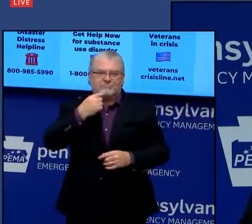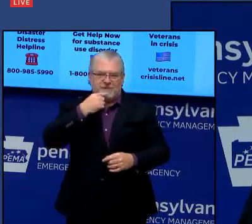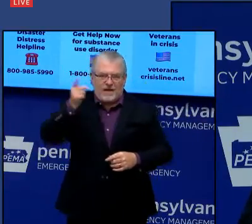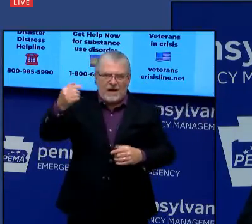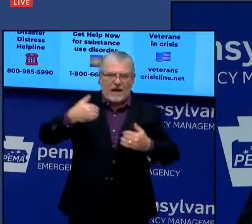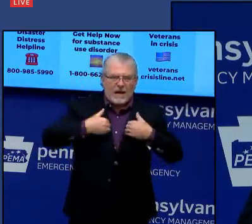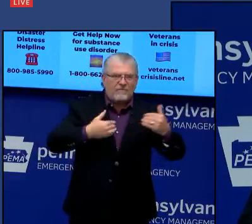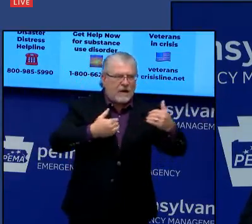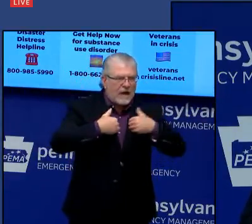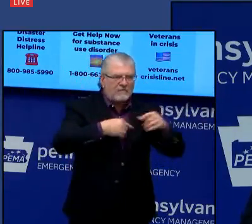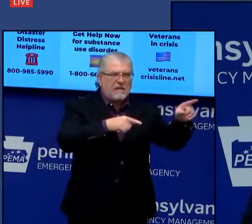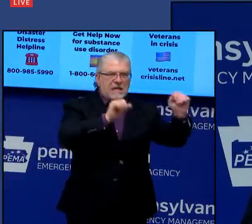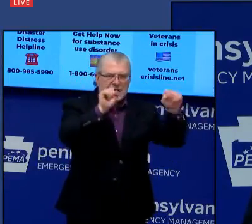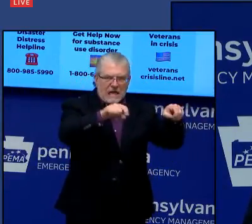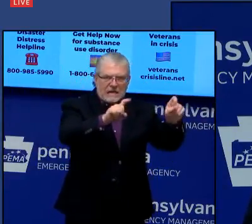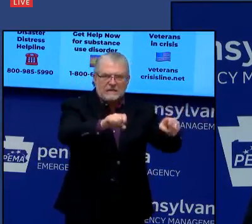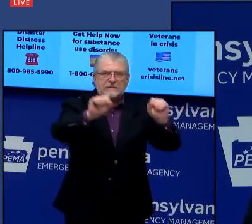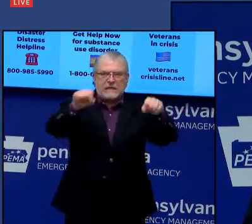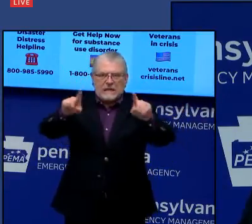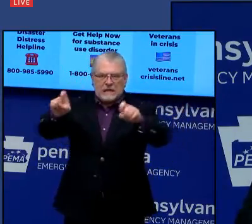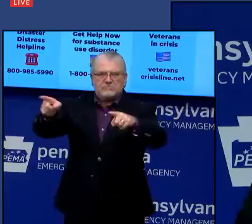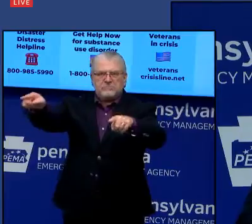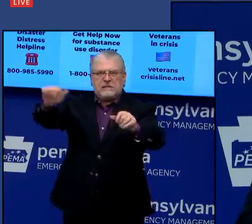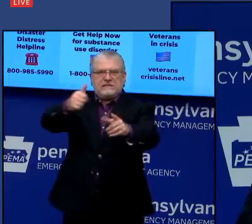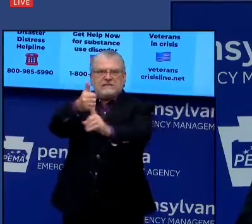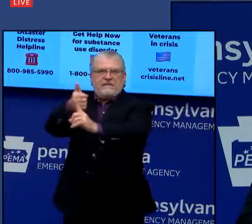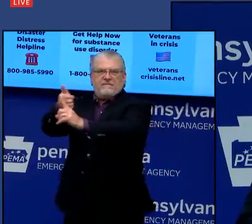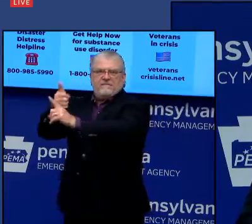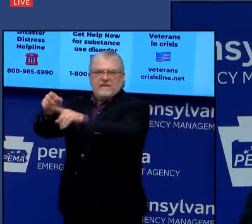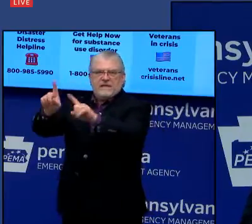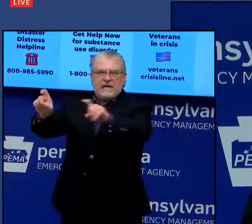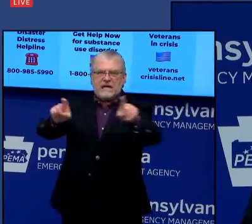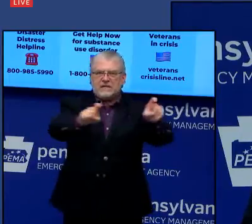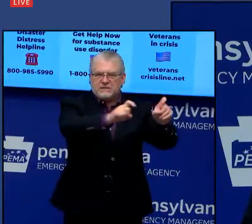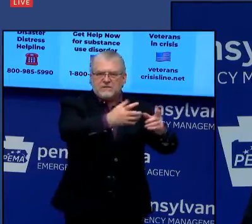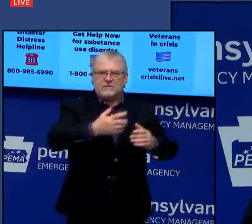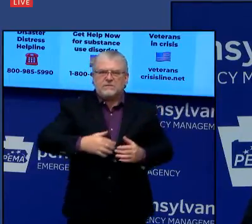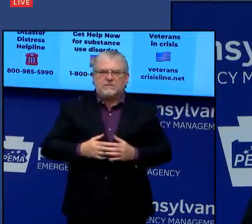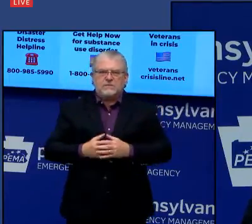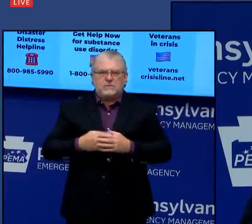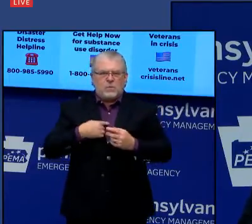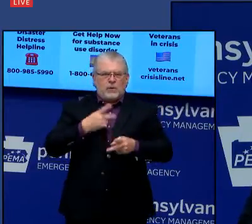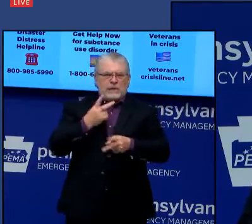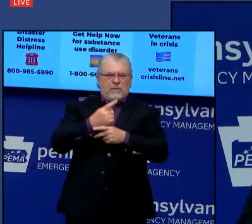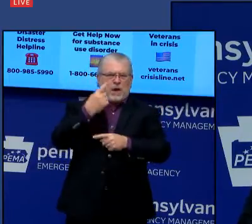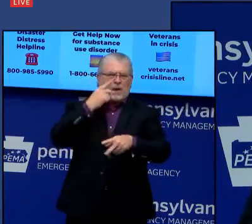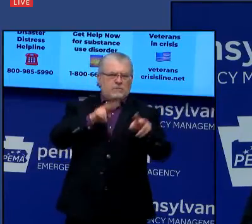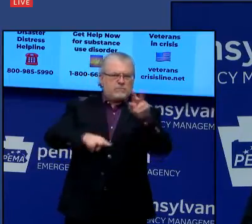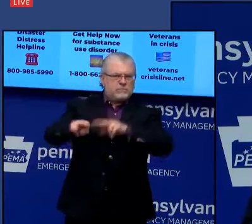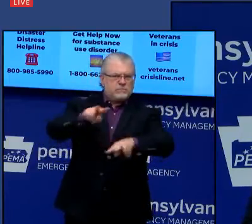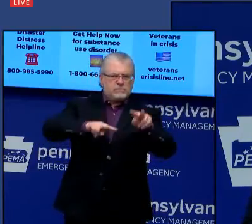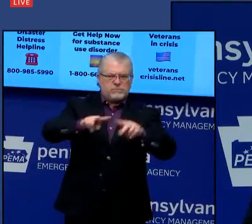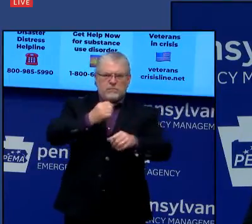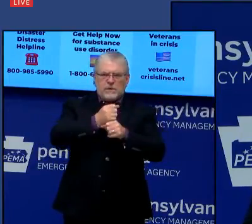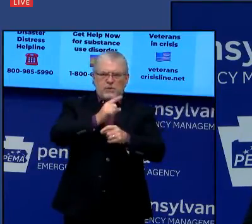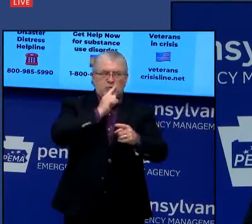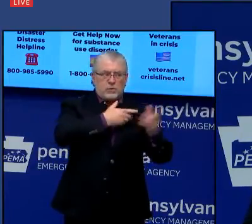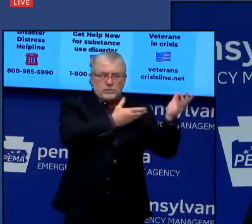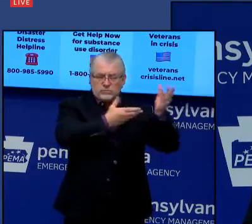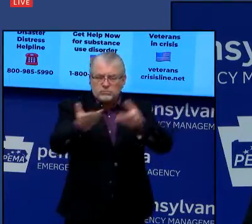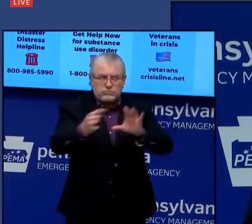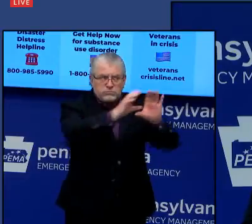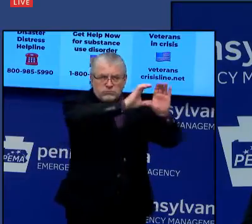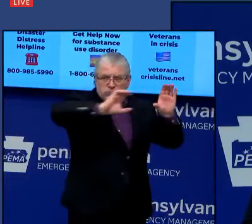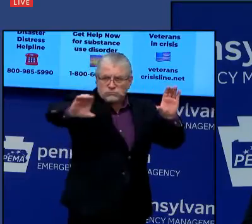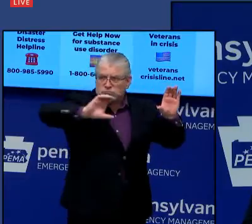expand their own testing. But we need to watch the supply chain really carefully. We actually had a phone call with the federal government several days